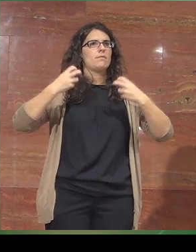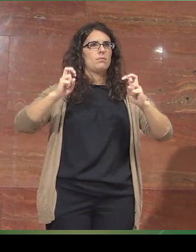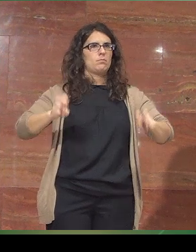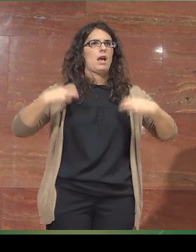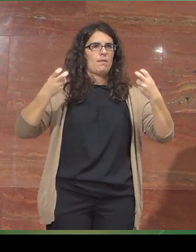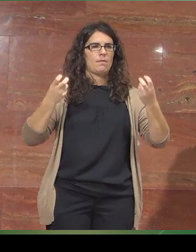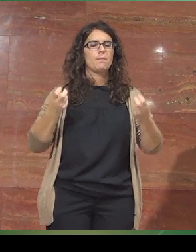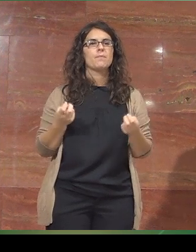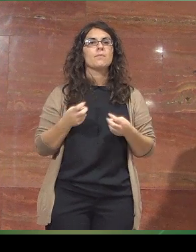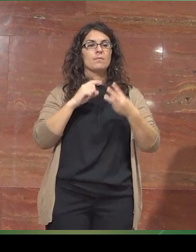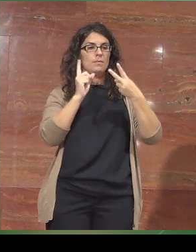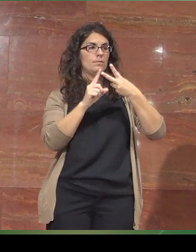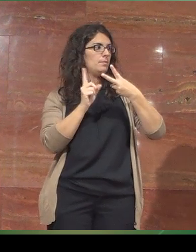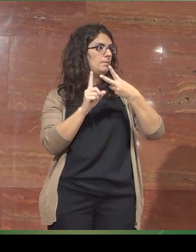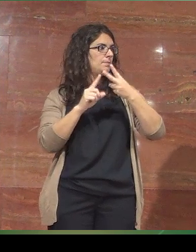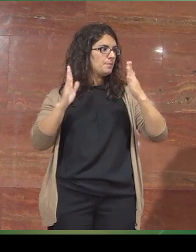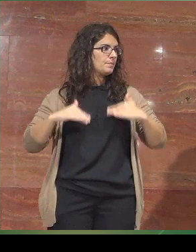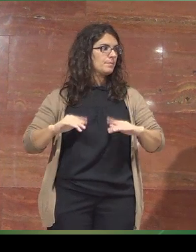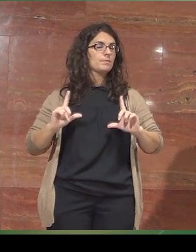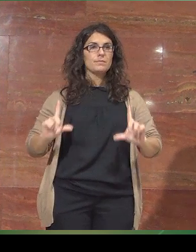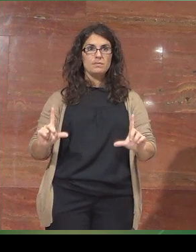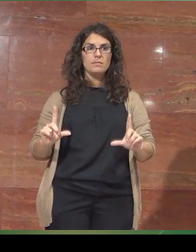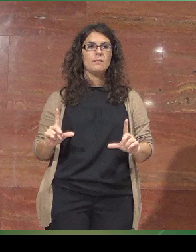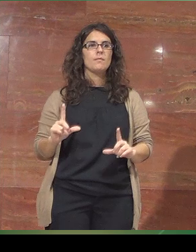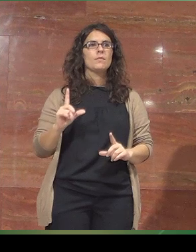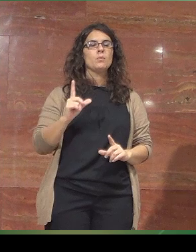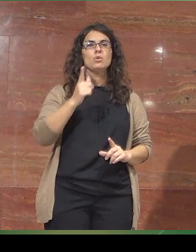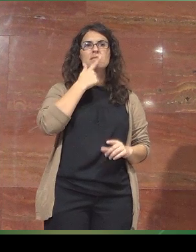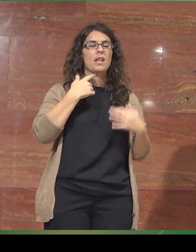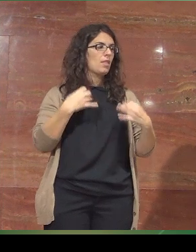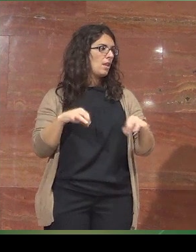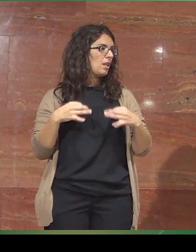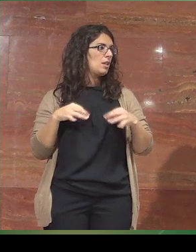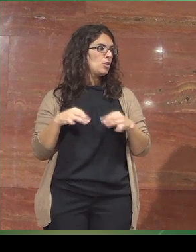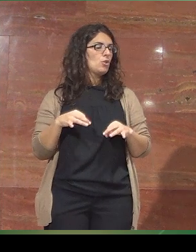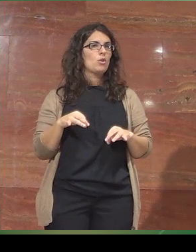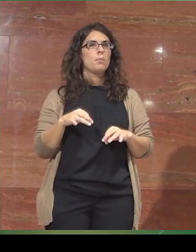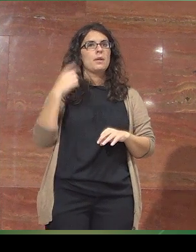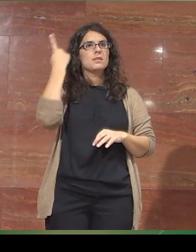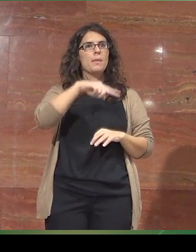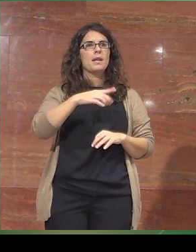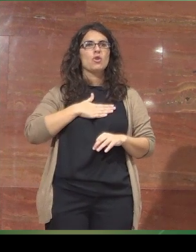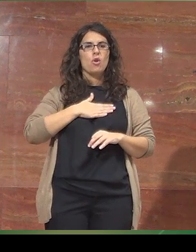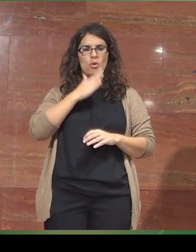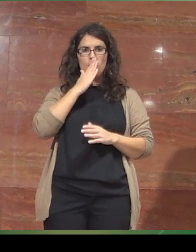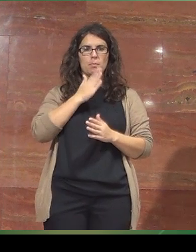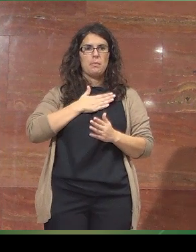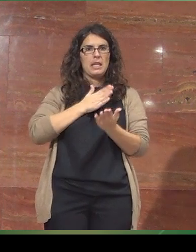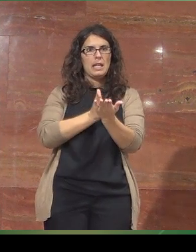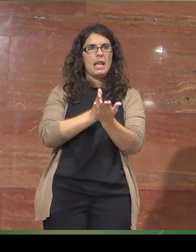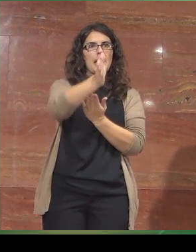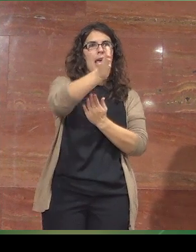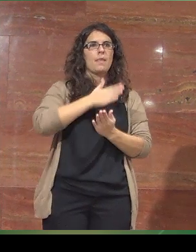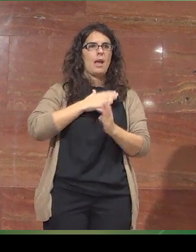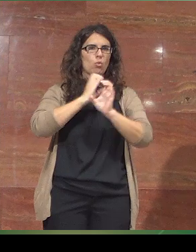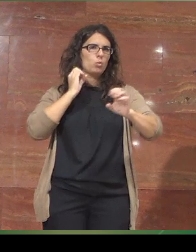simple design of the one line that you're going on. Too often those who design information think we need to know everything, where